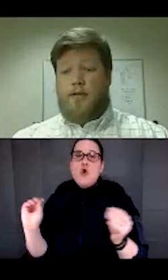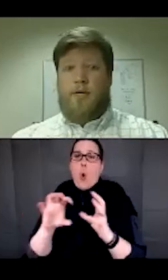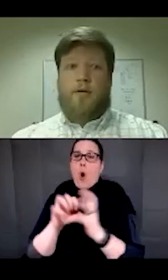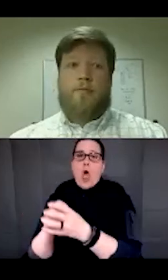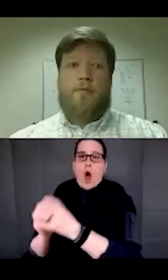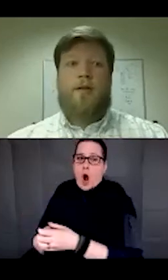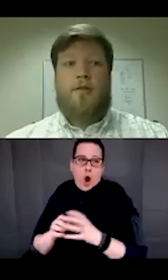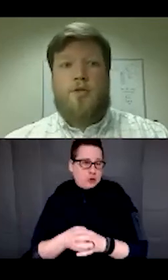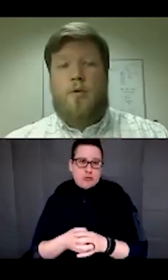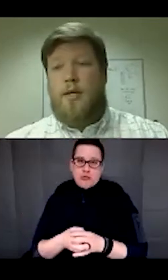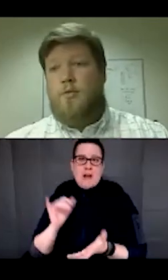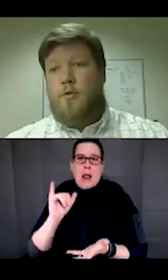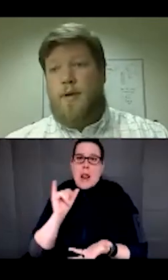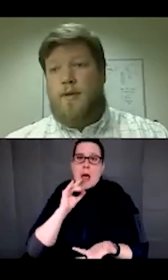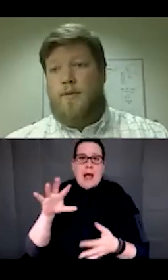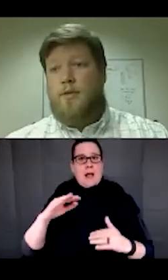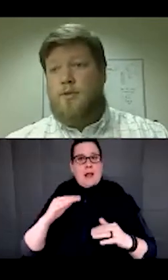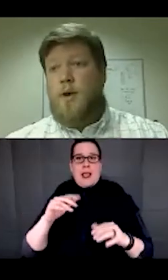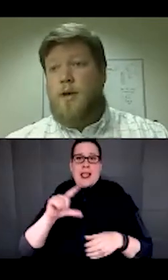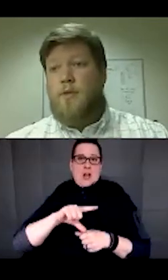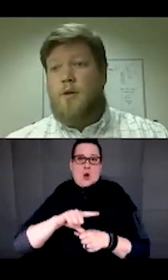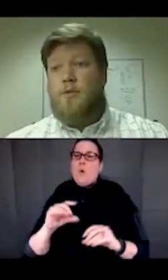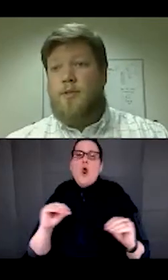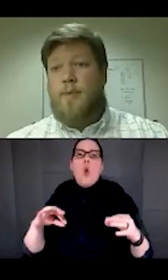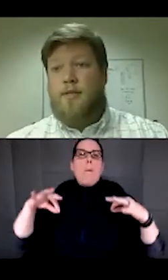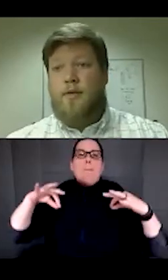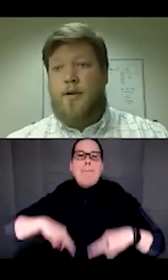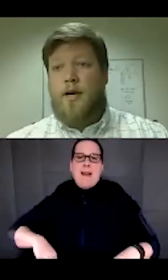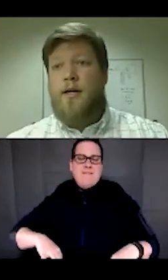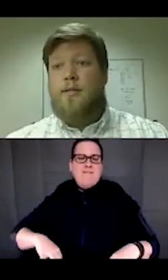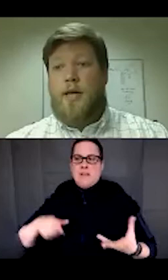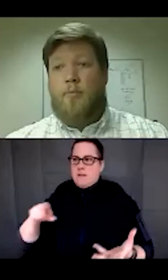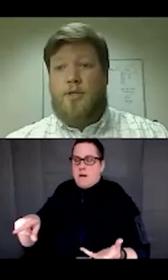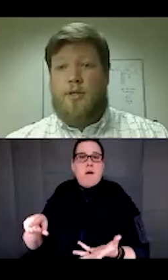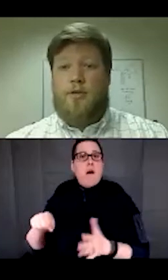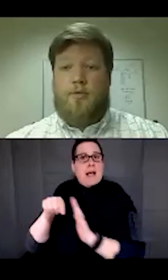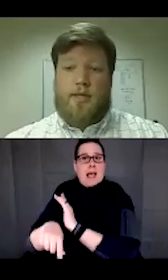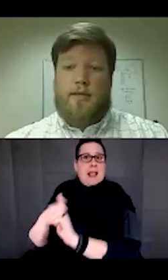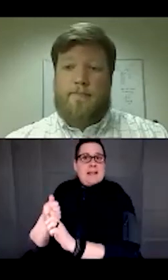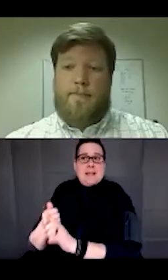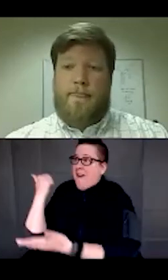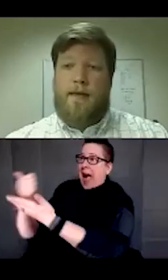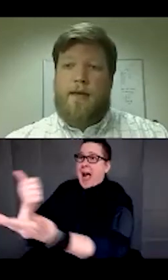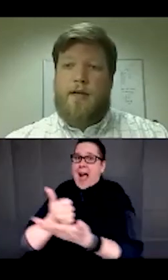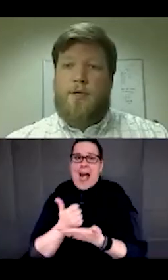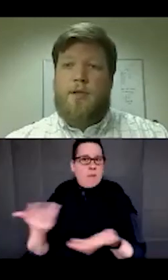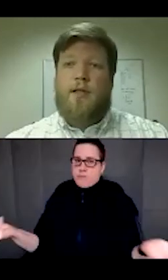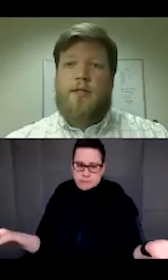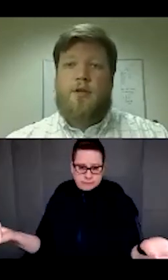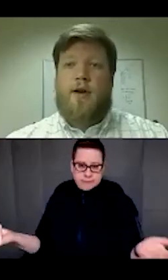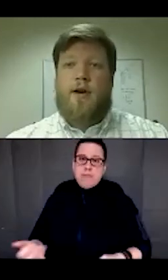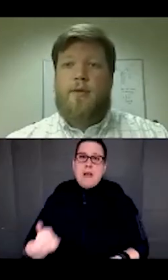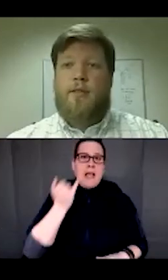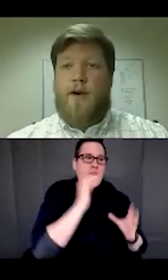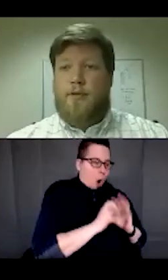like the beaker, there's no in-group benefit. There's no way for the altruistic bacteria to help each other uniquely. In a purely